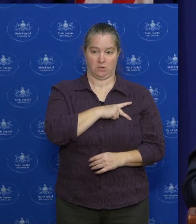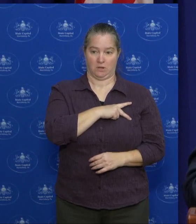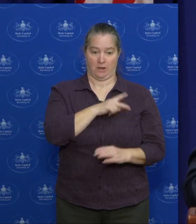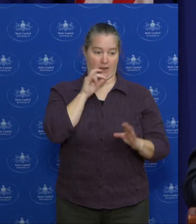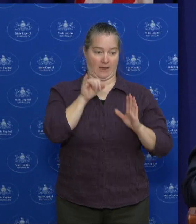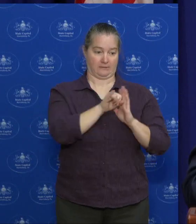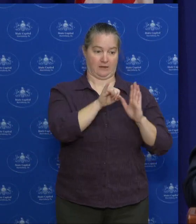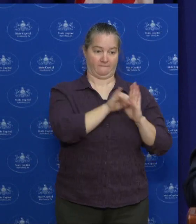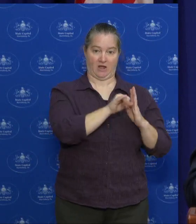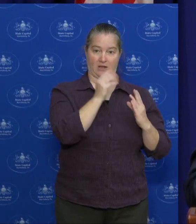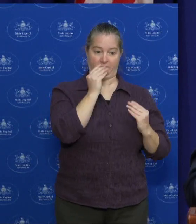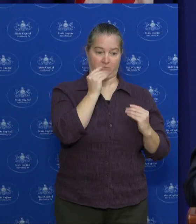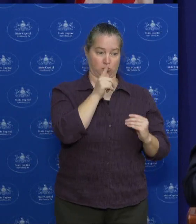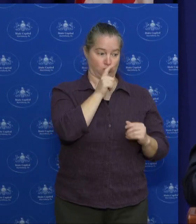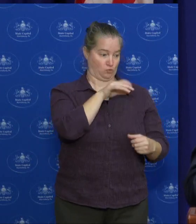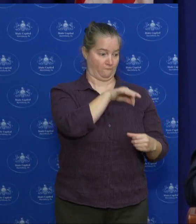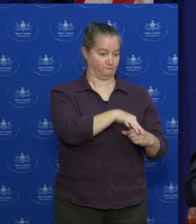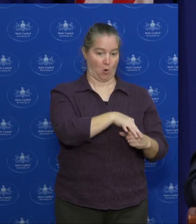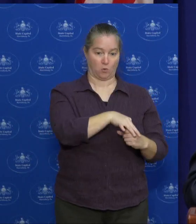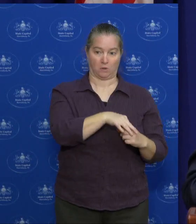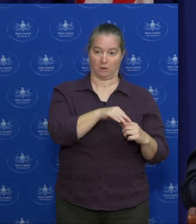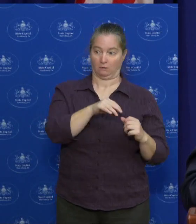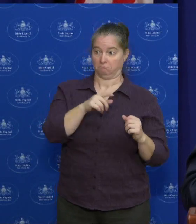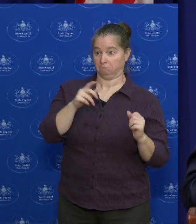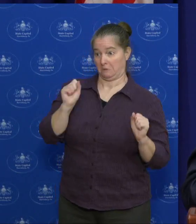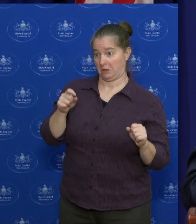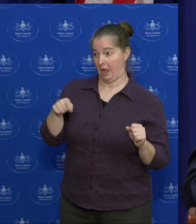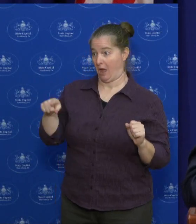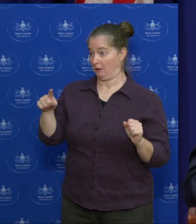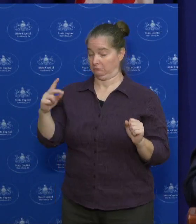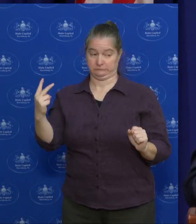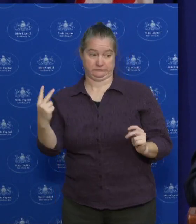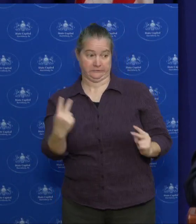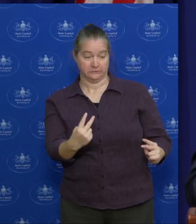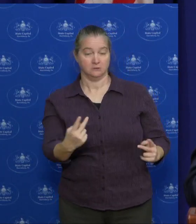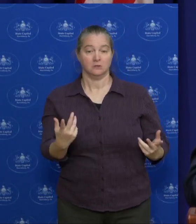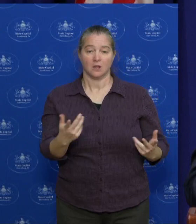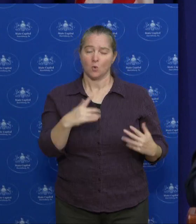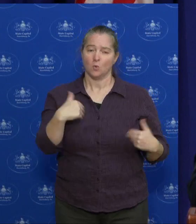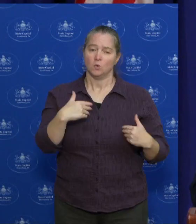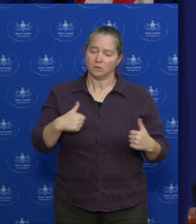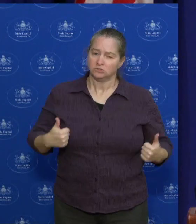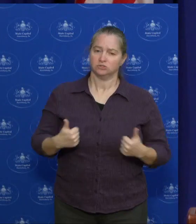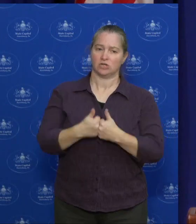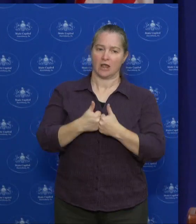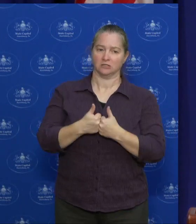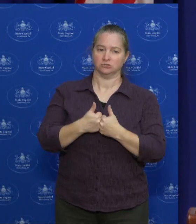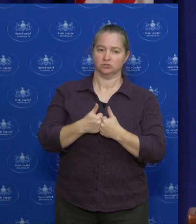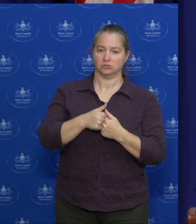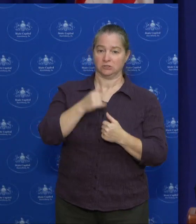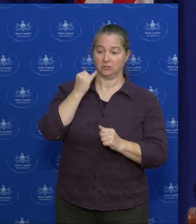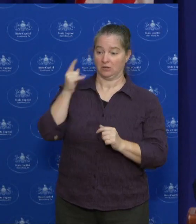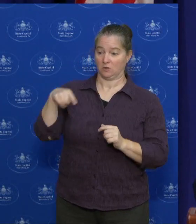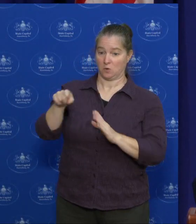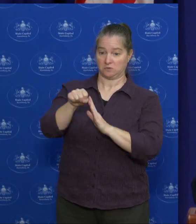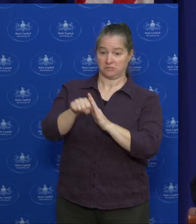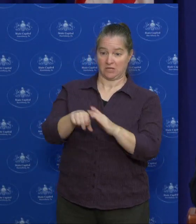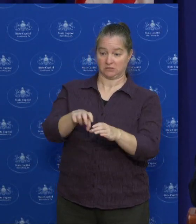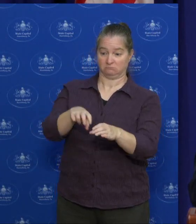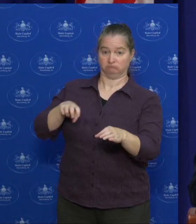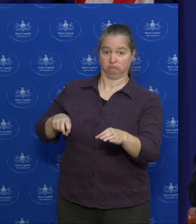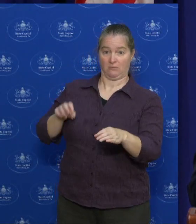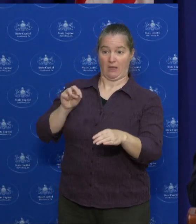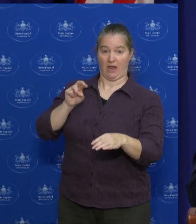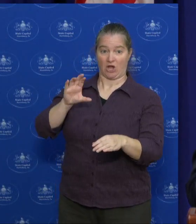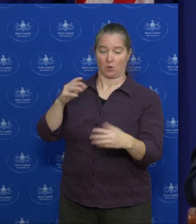identifiable information of voters. And it is a real challenge that those states face that have withdrawn from ERIC.